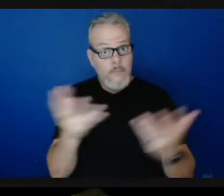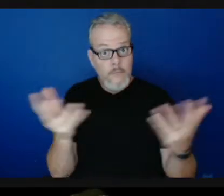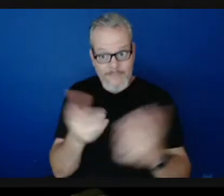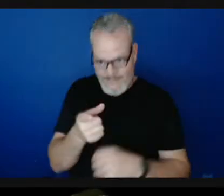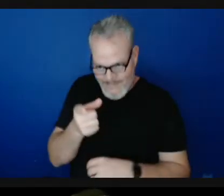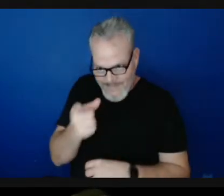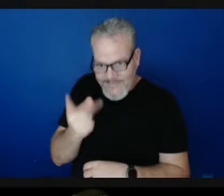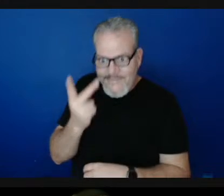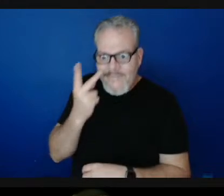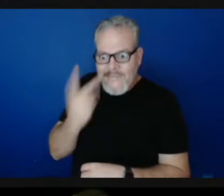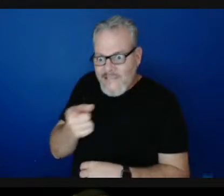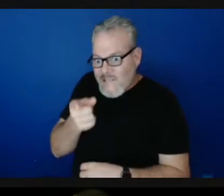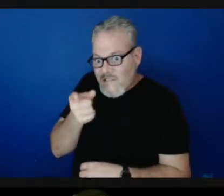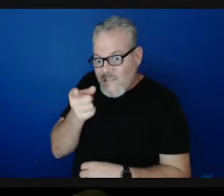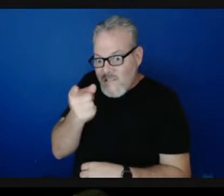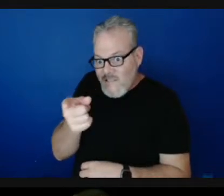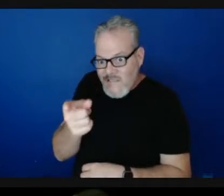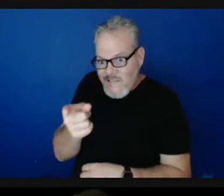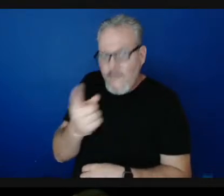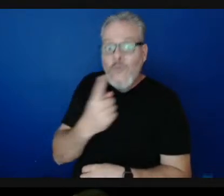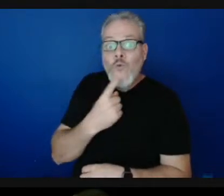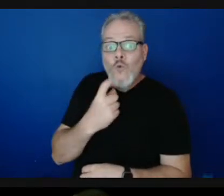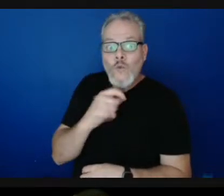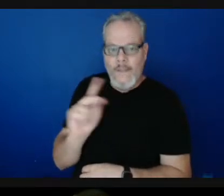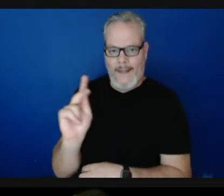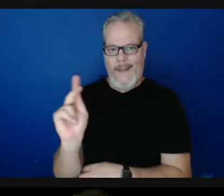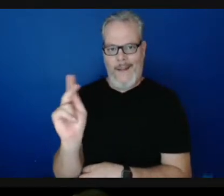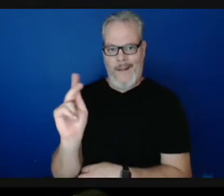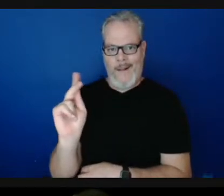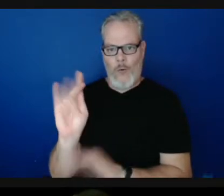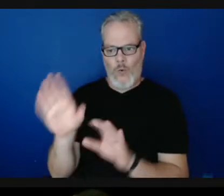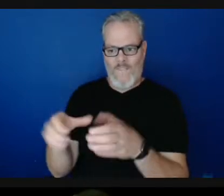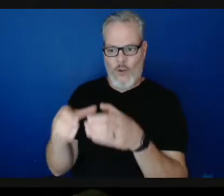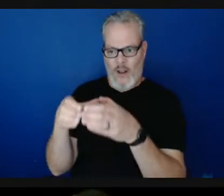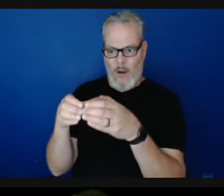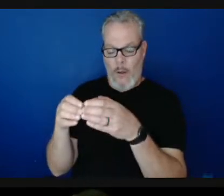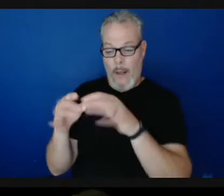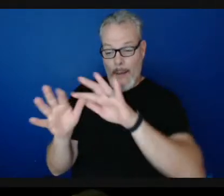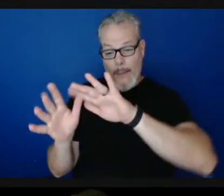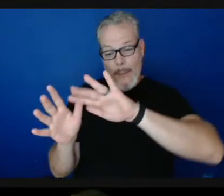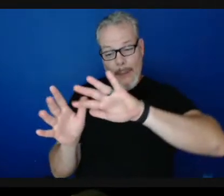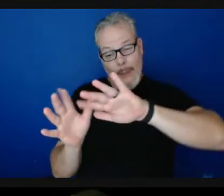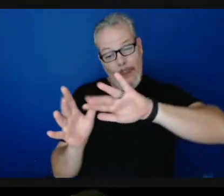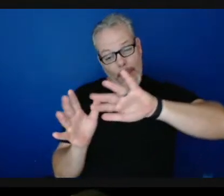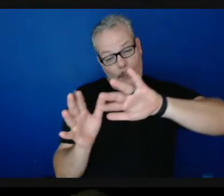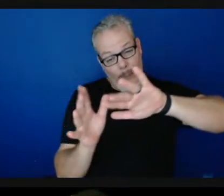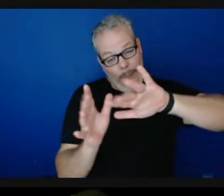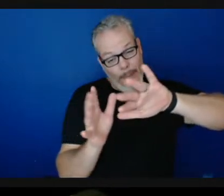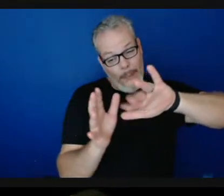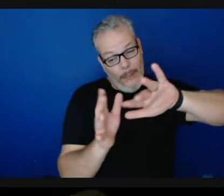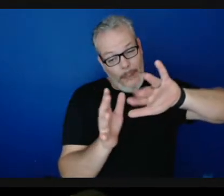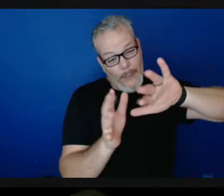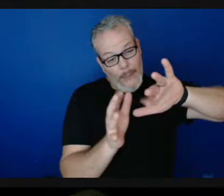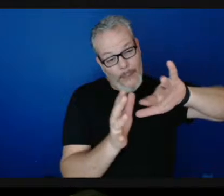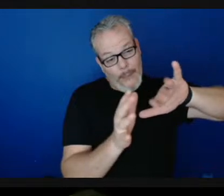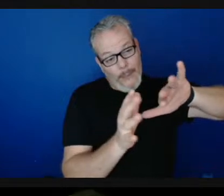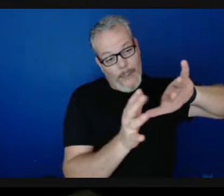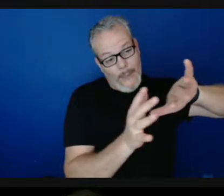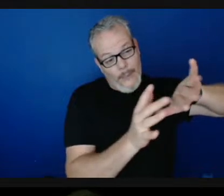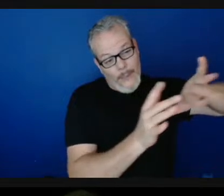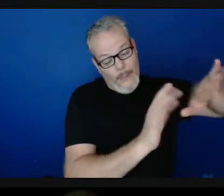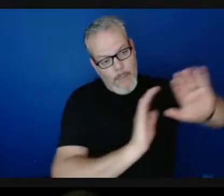We have emission rates from Kīlauea here, and a dispersion pattern based on the current weather conditions of where this VOG may be